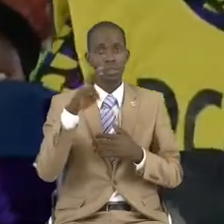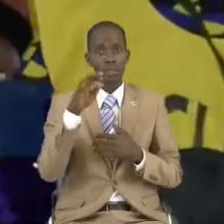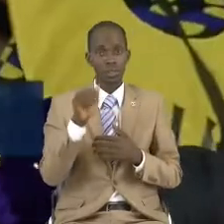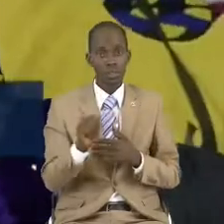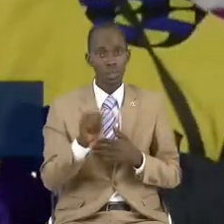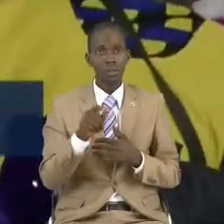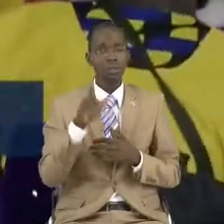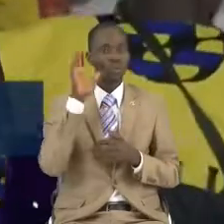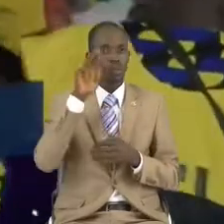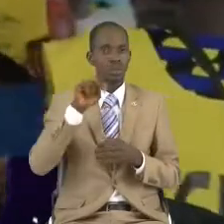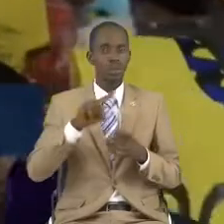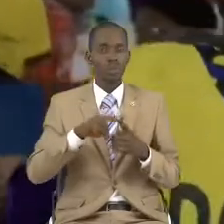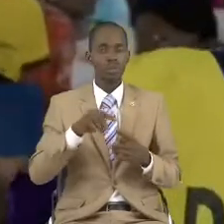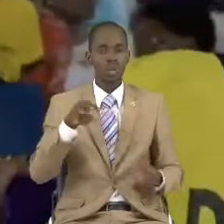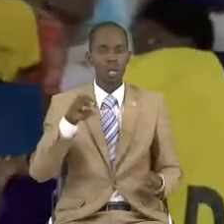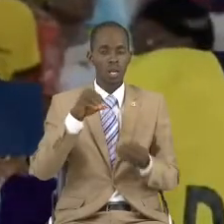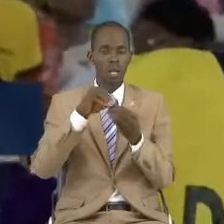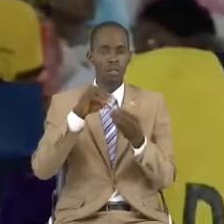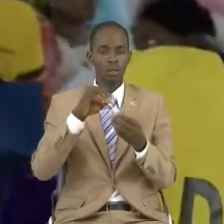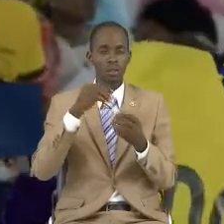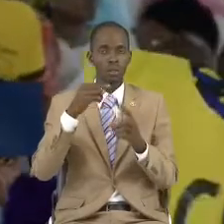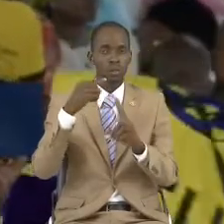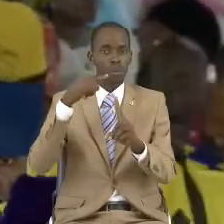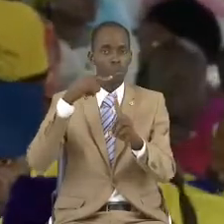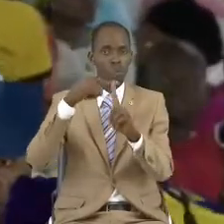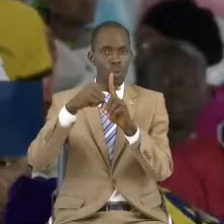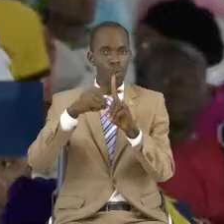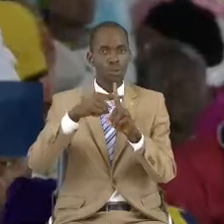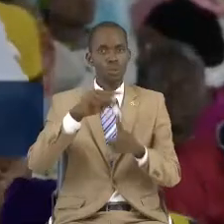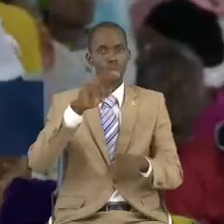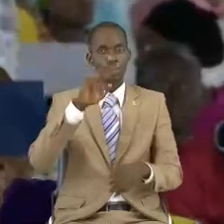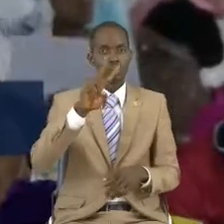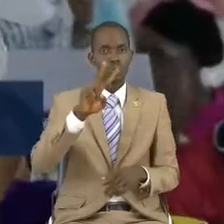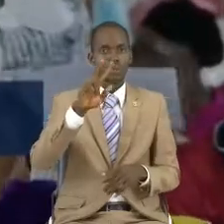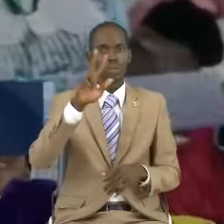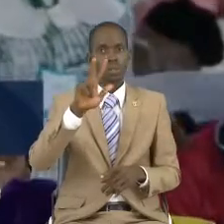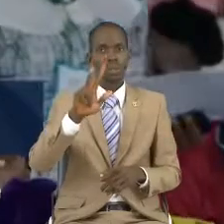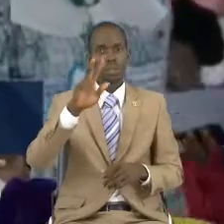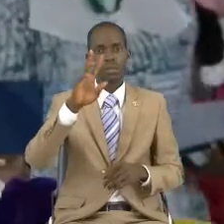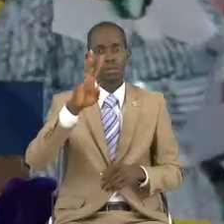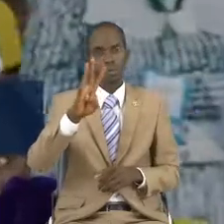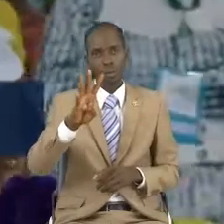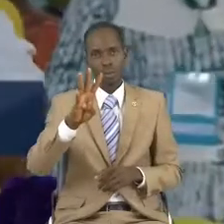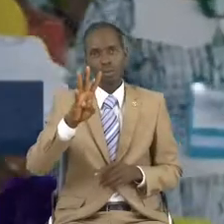2 4 three two three four